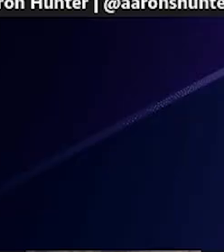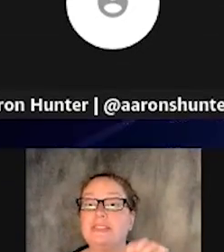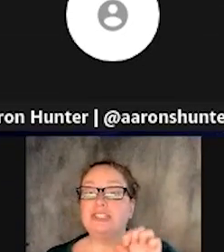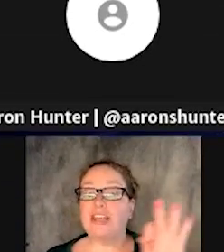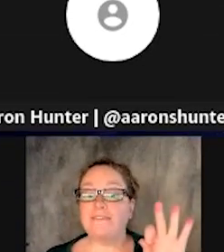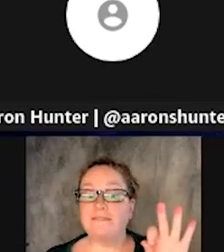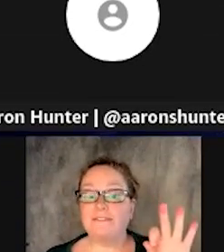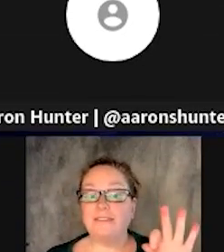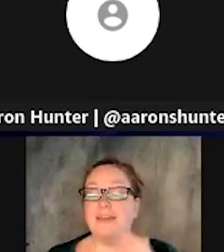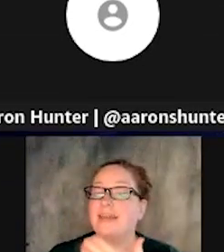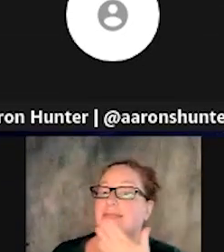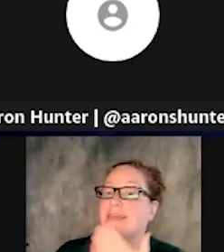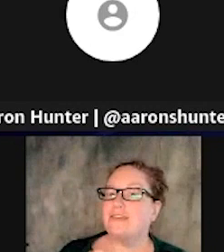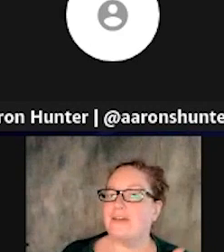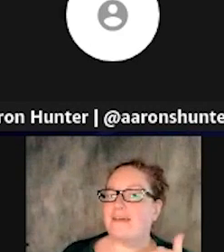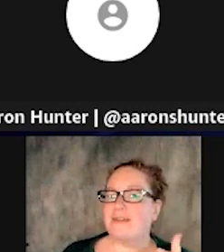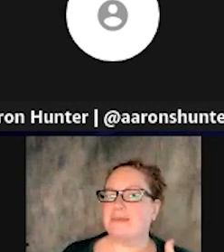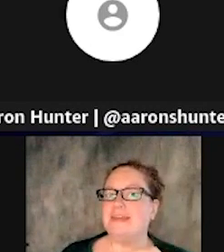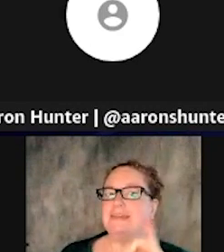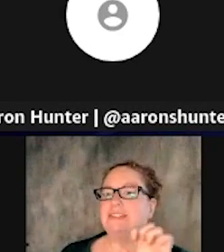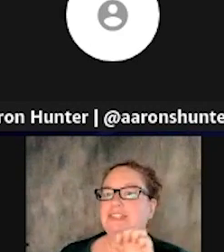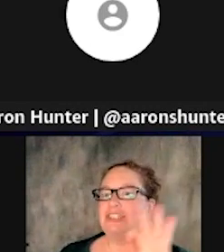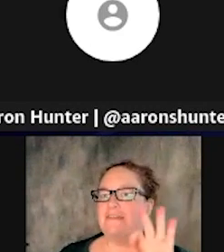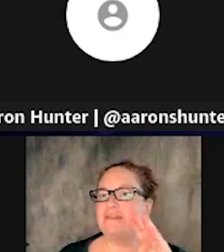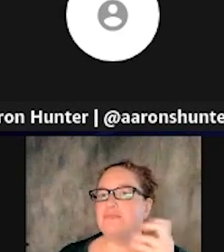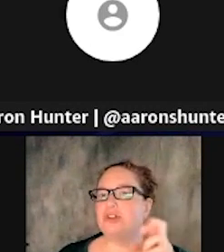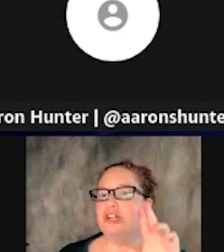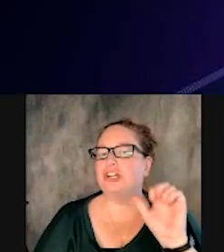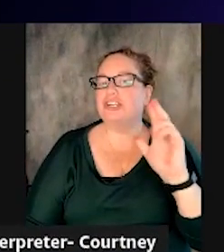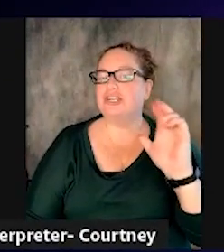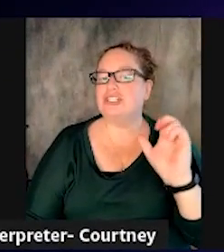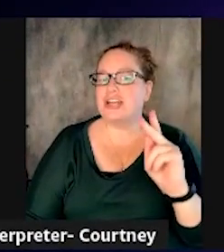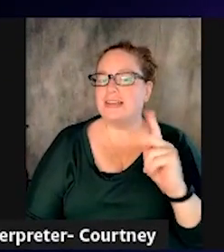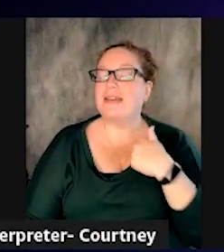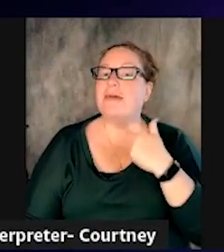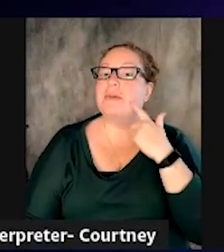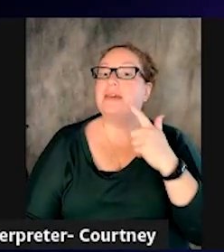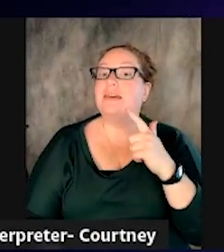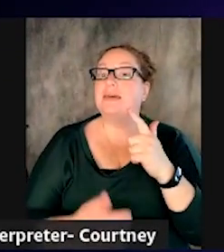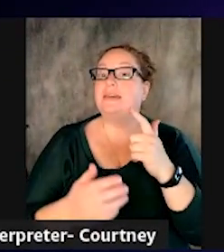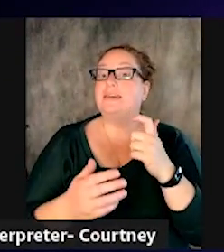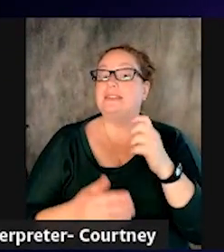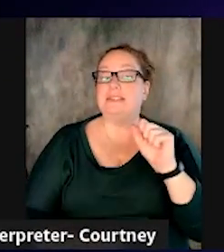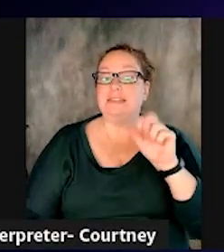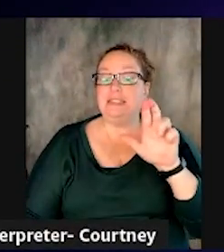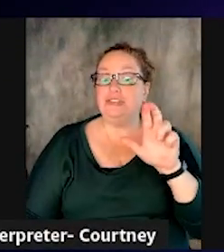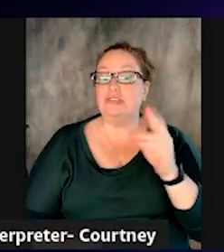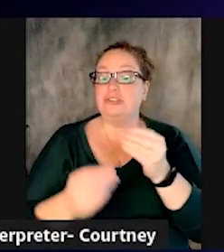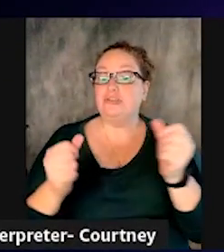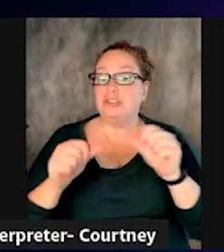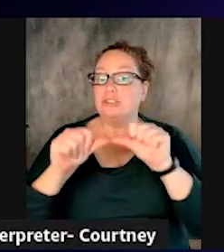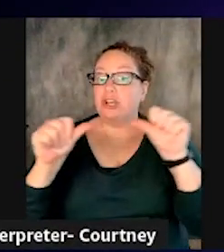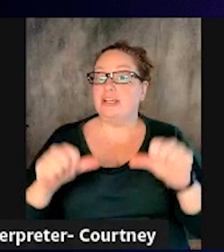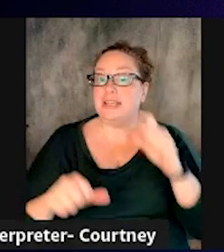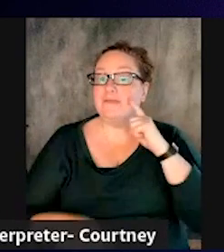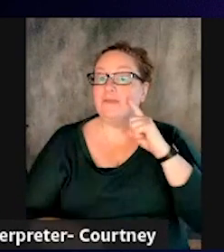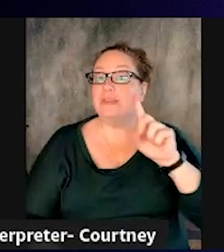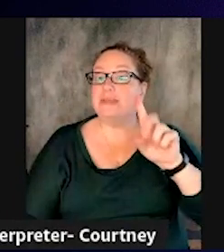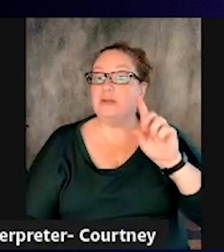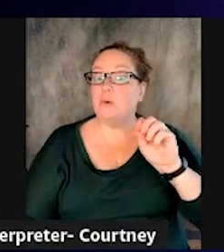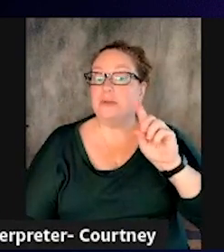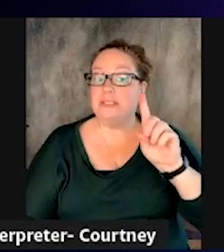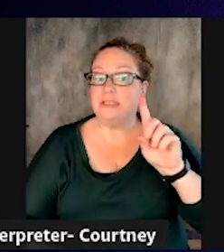Hey, Chad, thanks for having me. My name is Jeff Mershak. I'm a senior solutions architect for the DoD Air Force. And I wanted